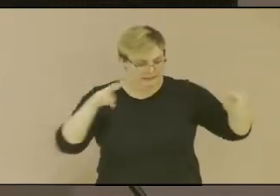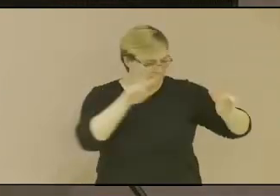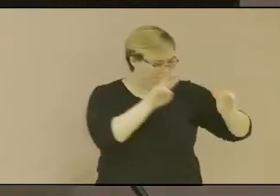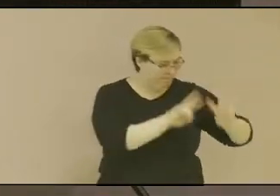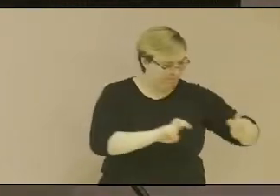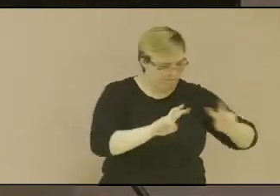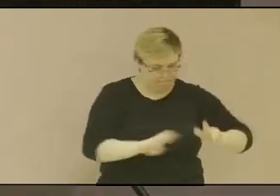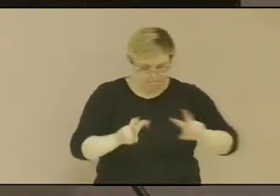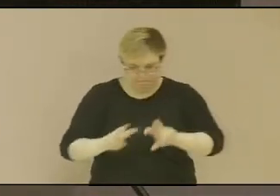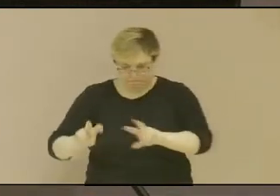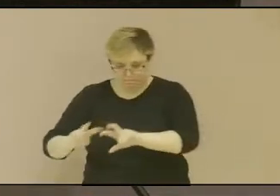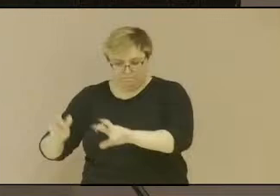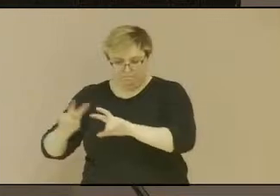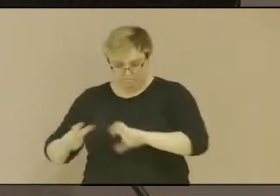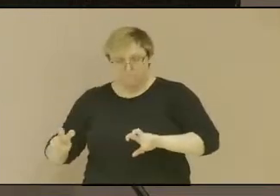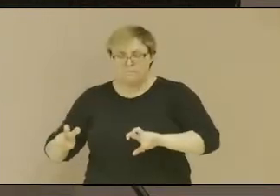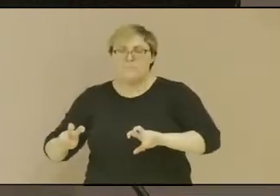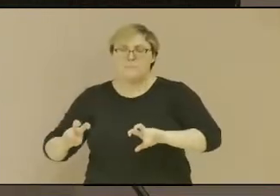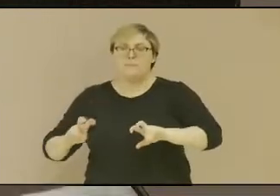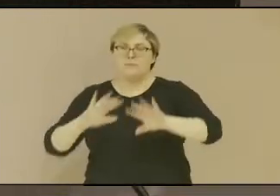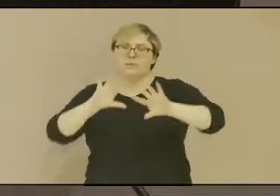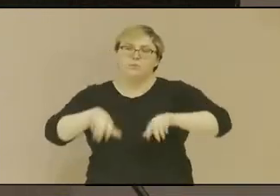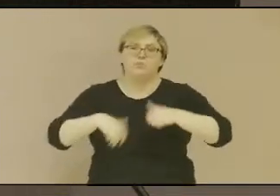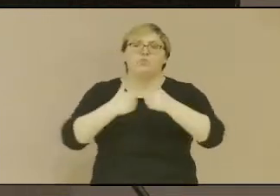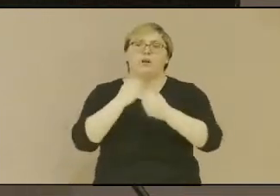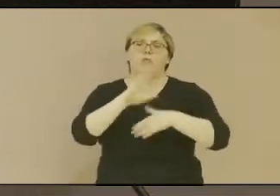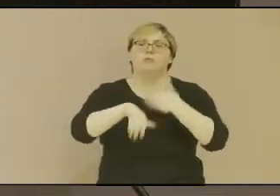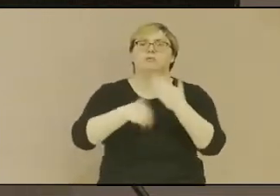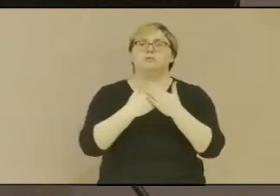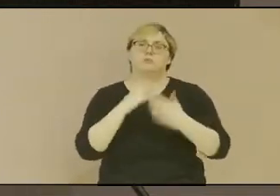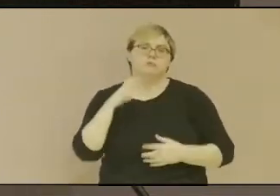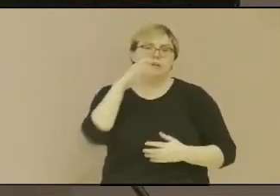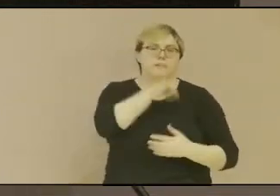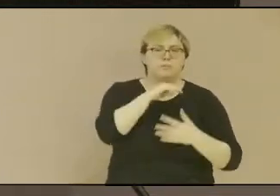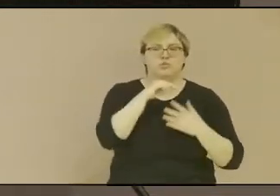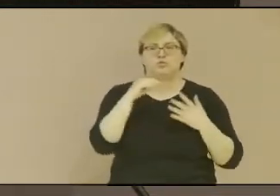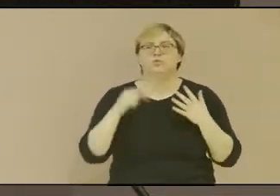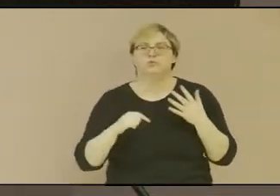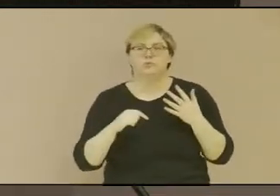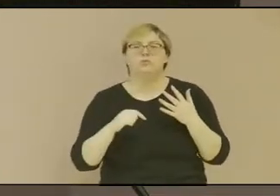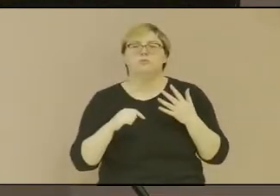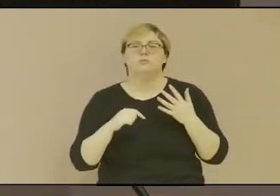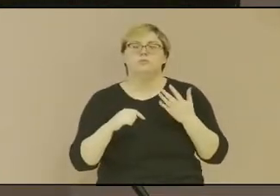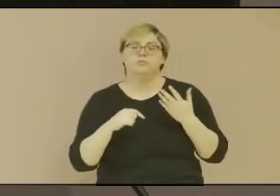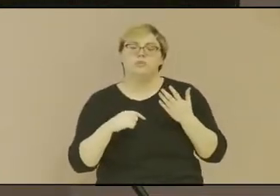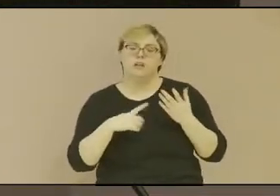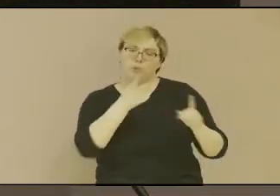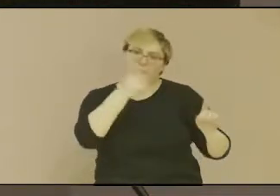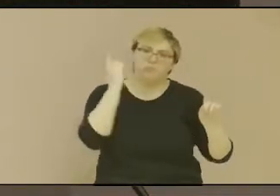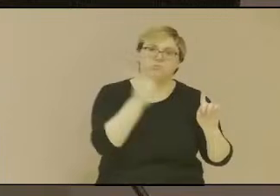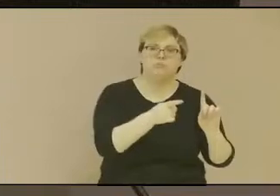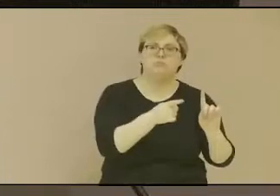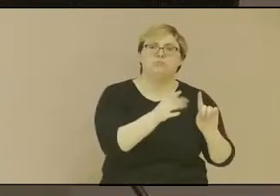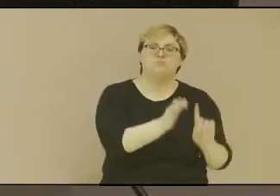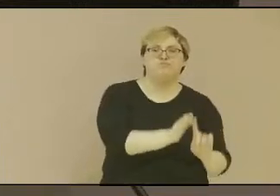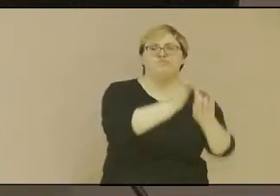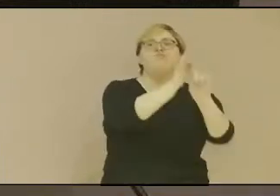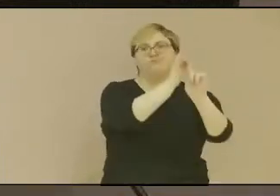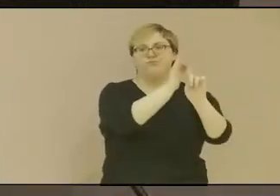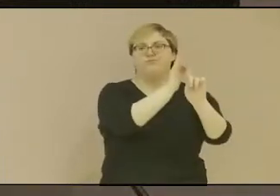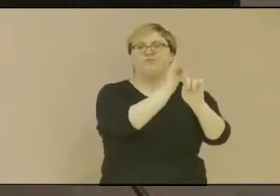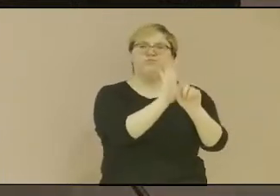effort, challenging ableist assumptions and highlighting the intersectionality of oppression. By